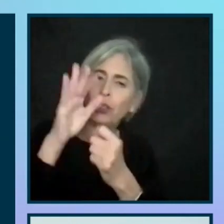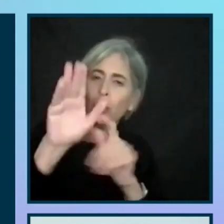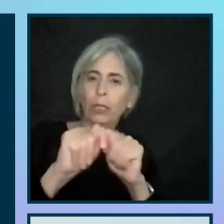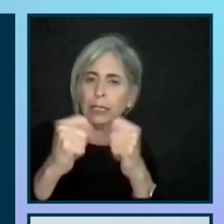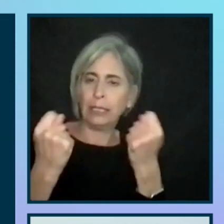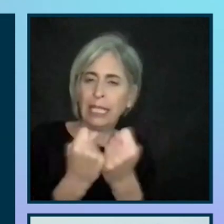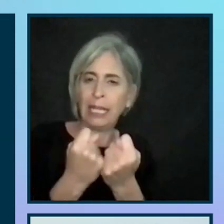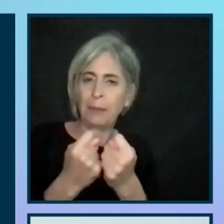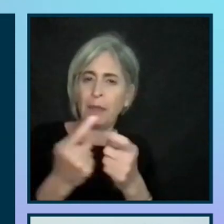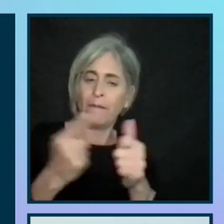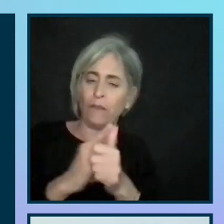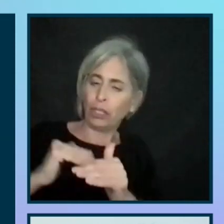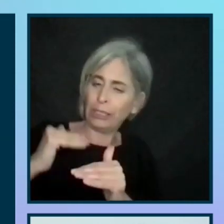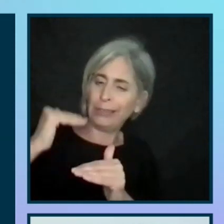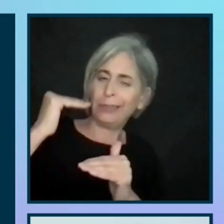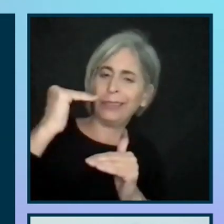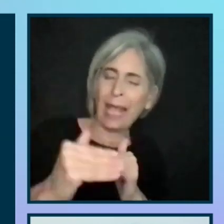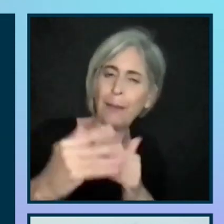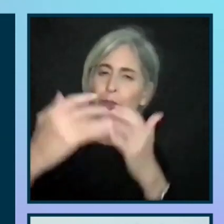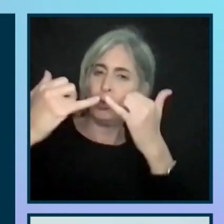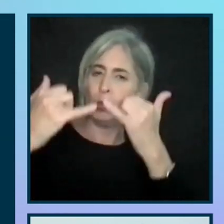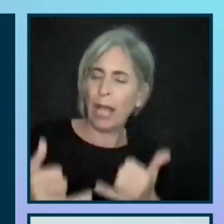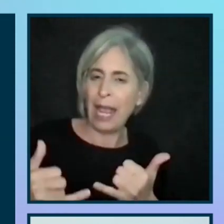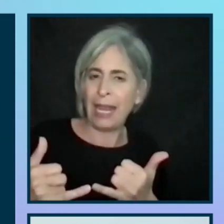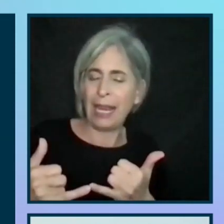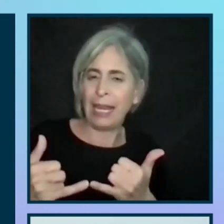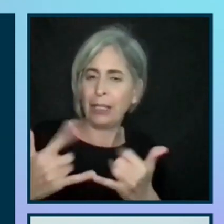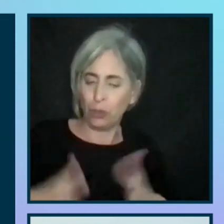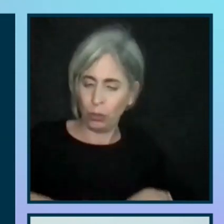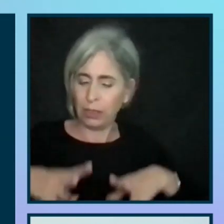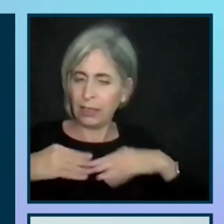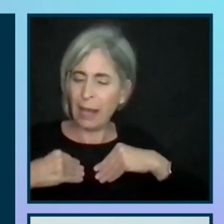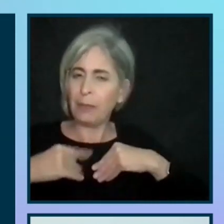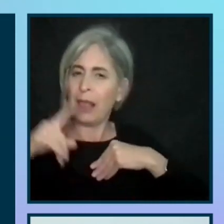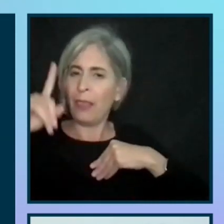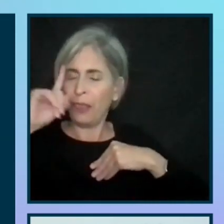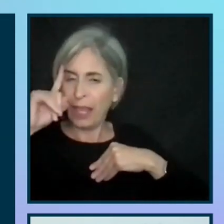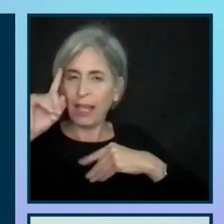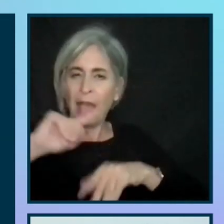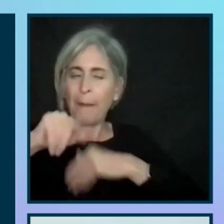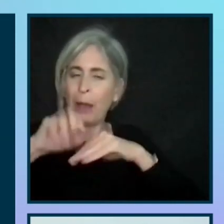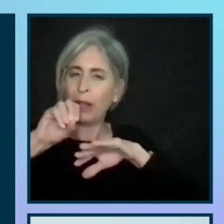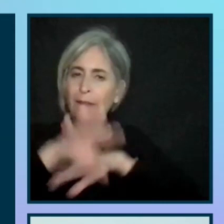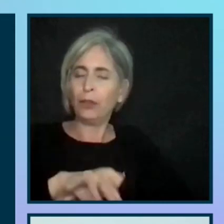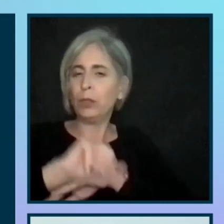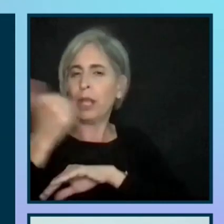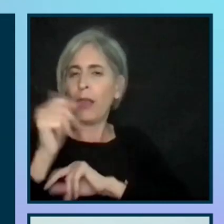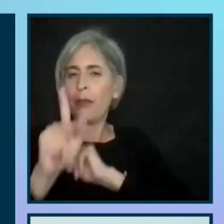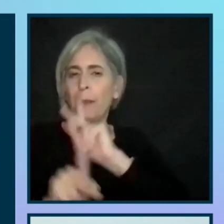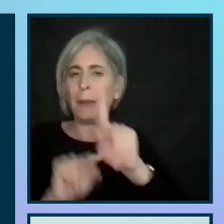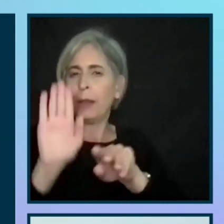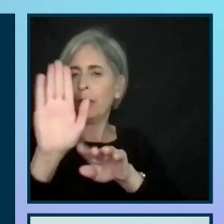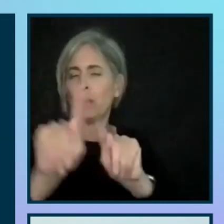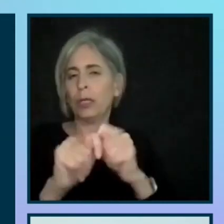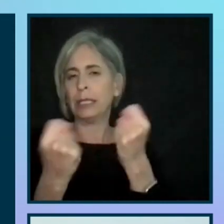step. Take the first step today to embrace accessibility and influence other people in your team as well.